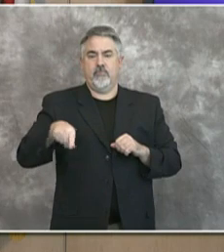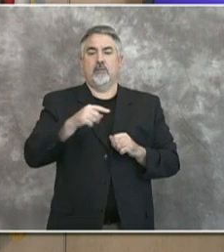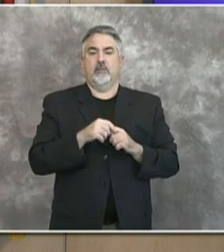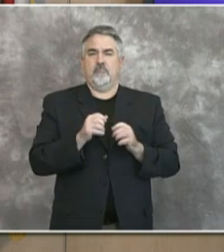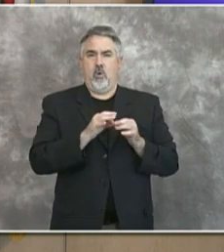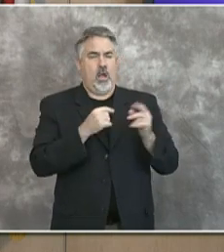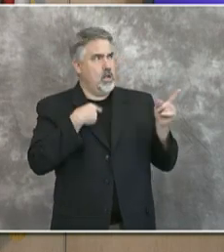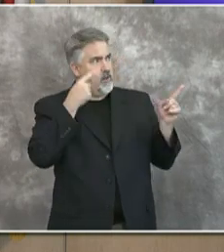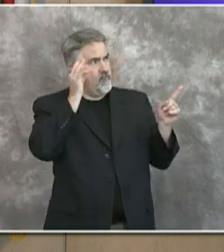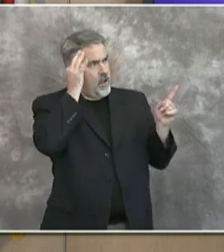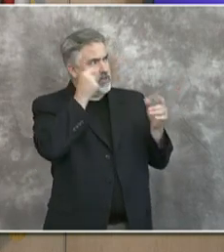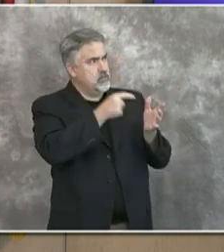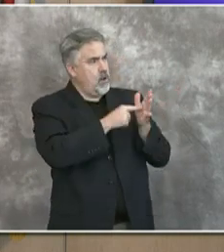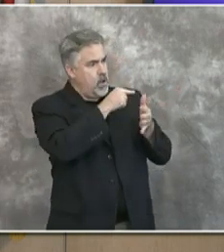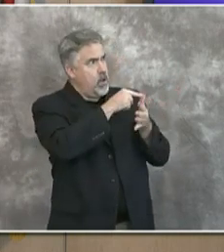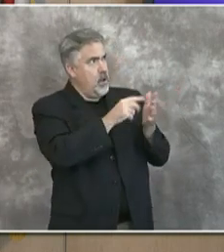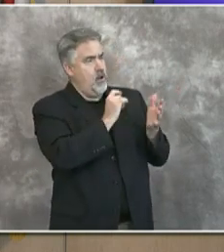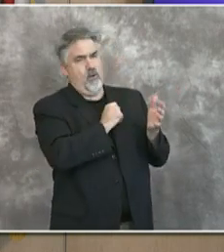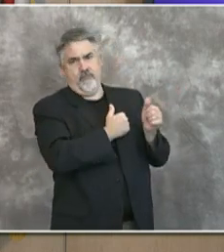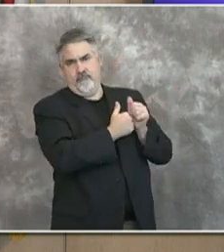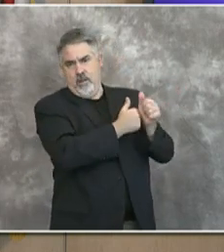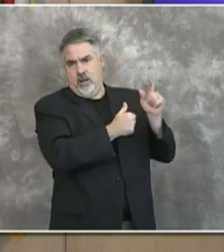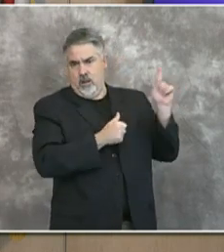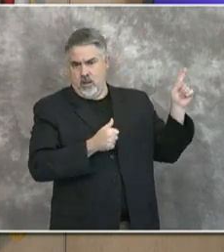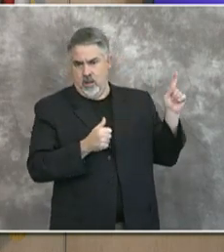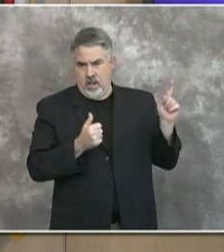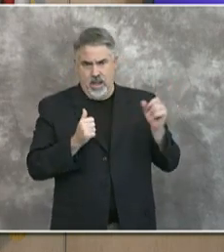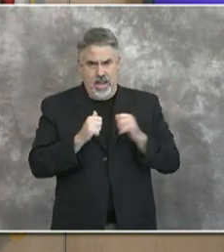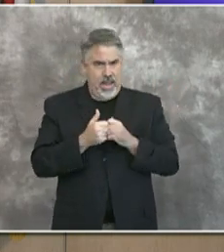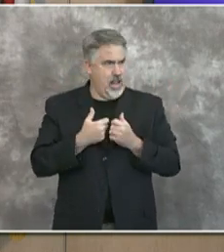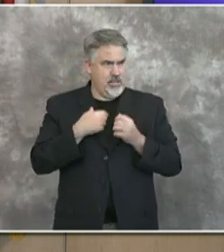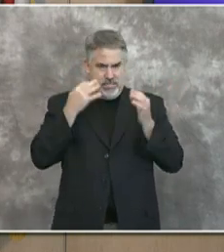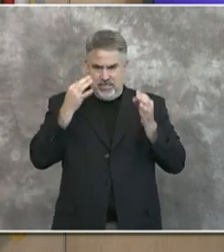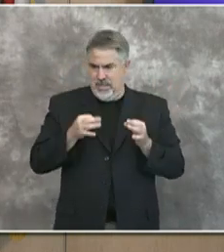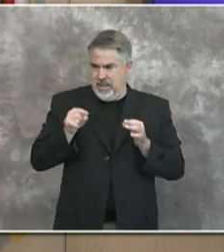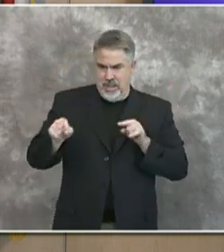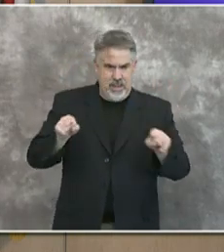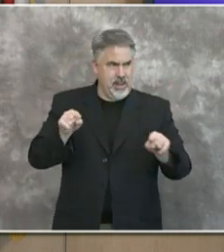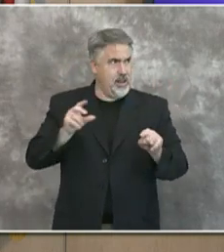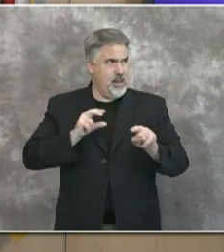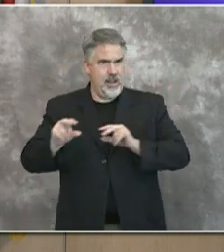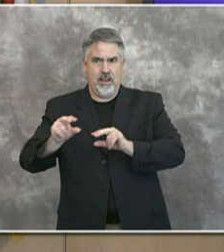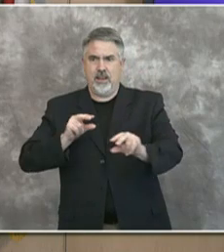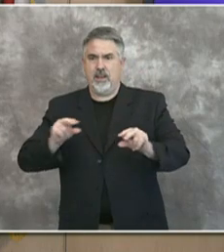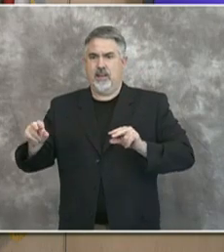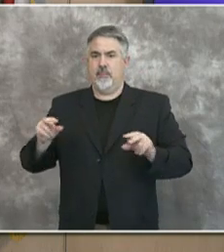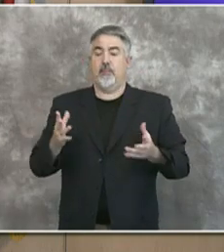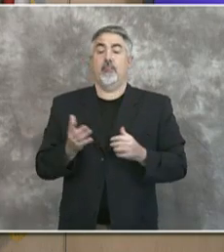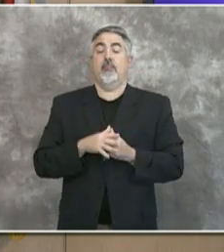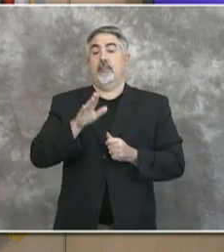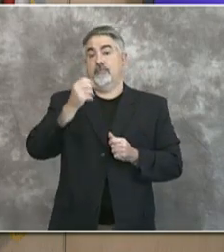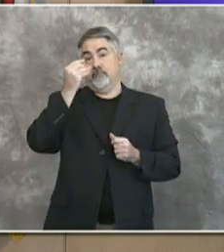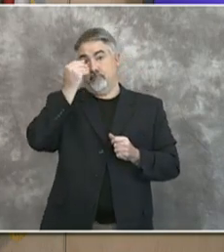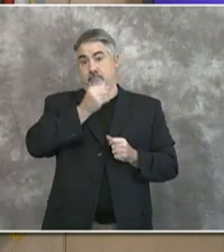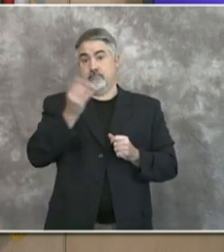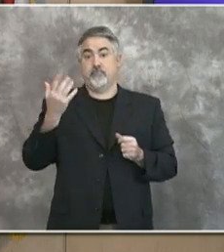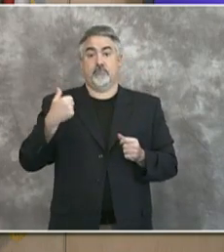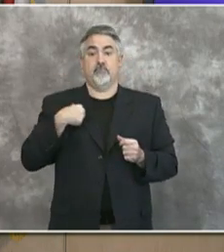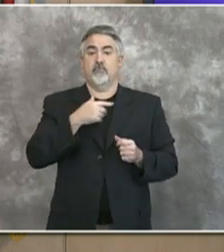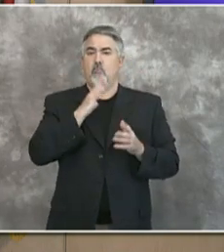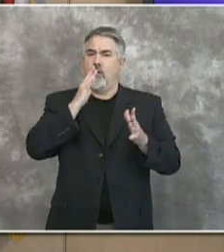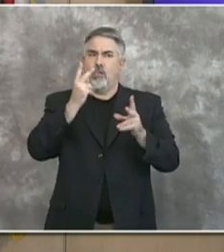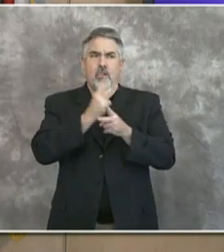proper parameters of how these funds can be deployed and spent, but we are appreciative of the effort and the actions, and we will keep you updated on